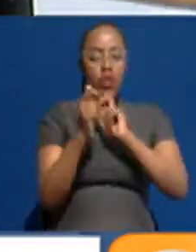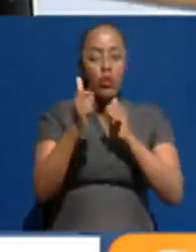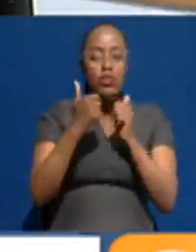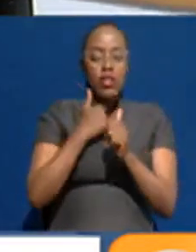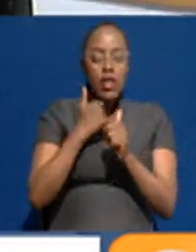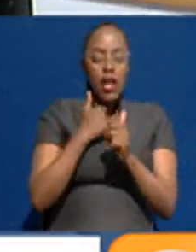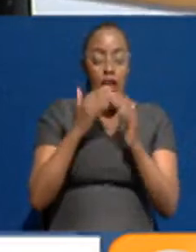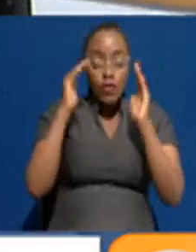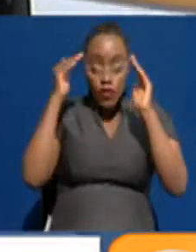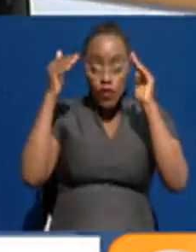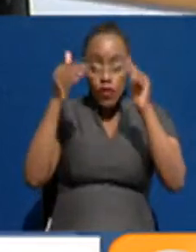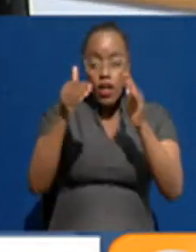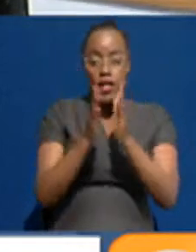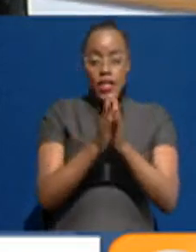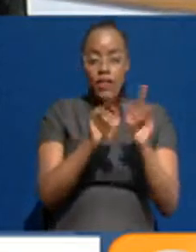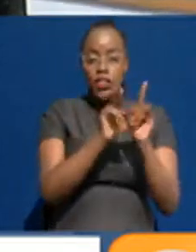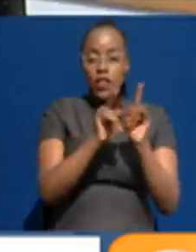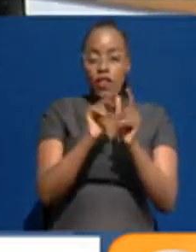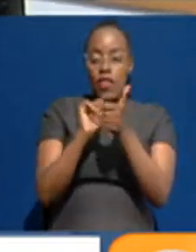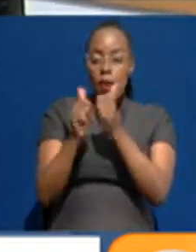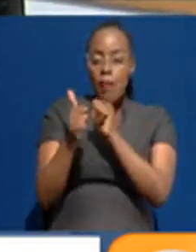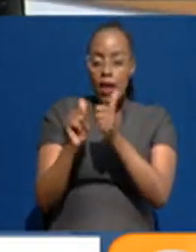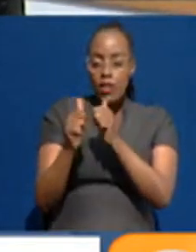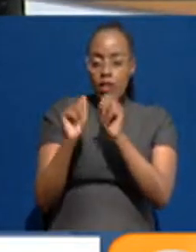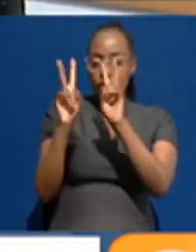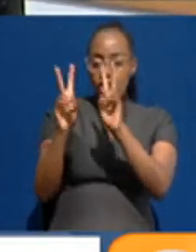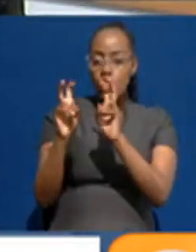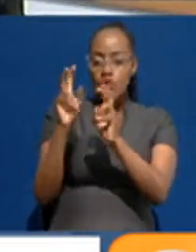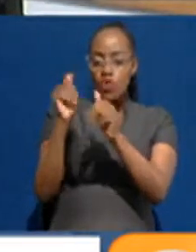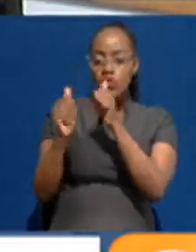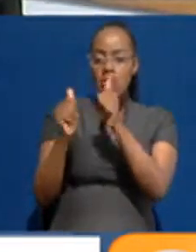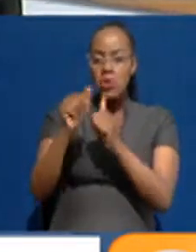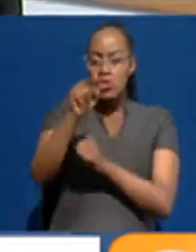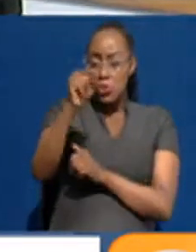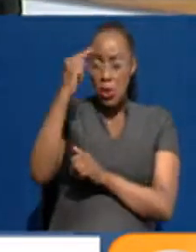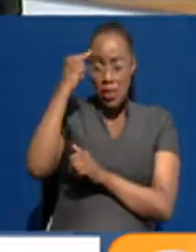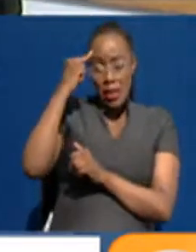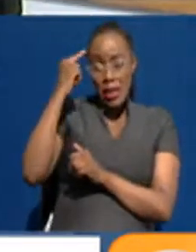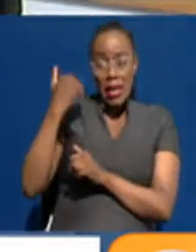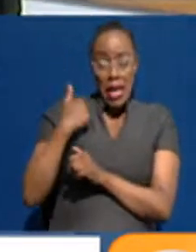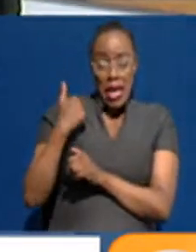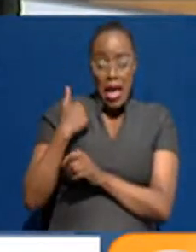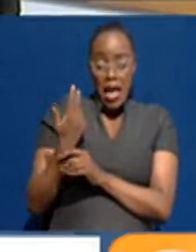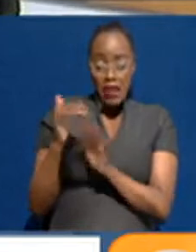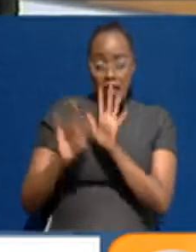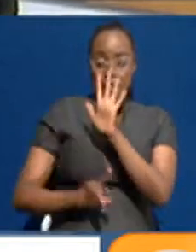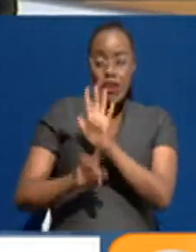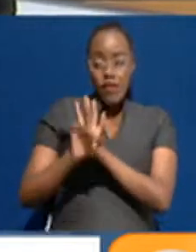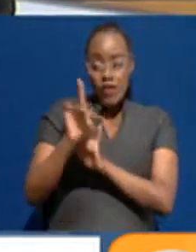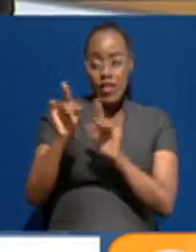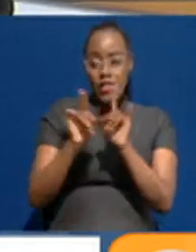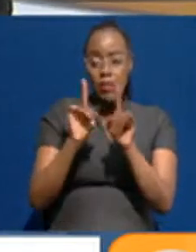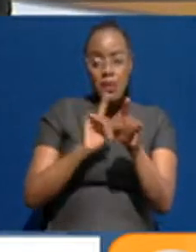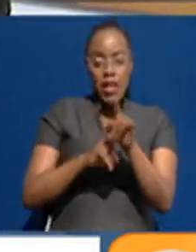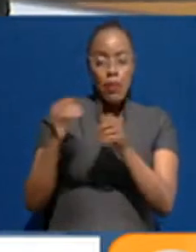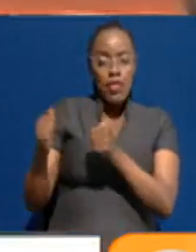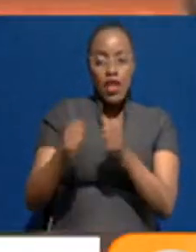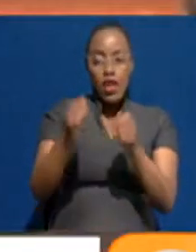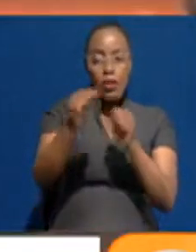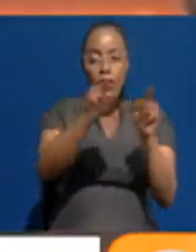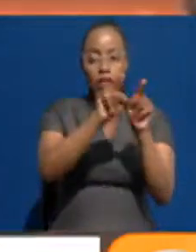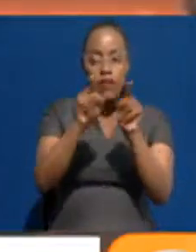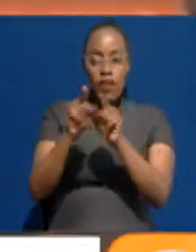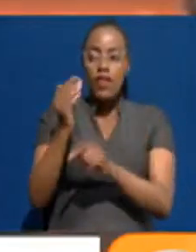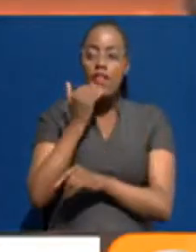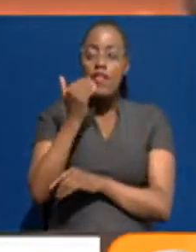are taking a look at, and some of the competitive factors that you think have influenced the development of your company's strategy.